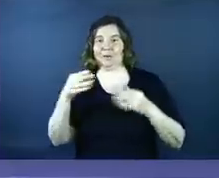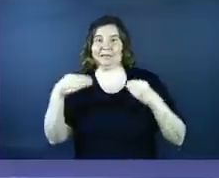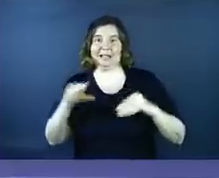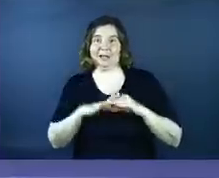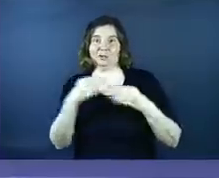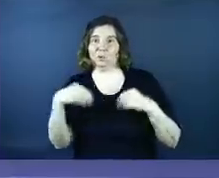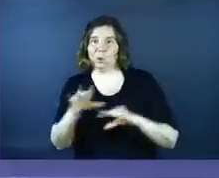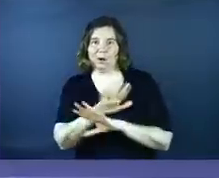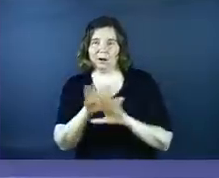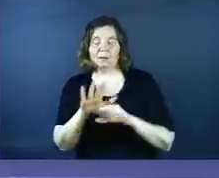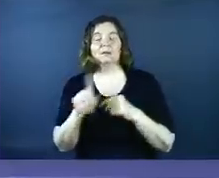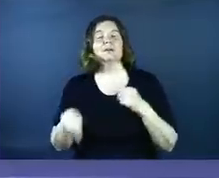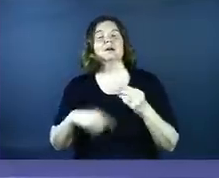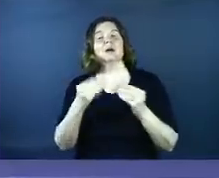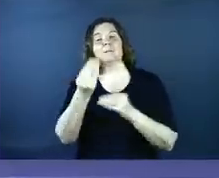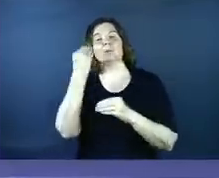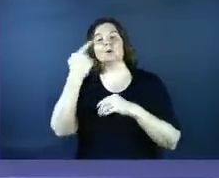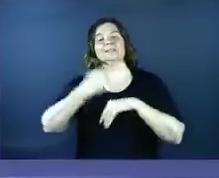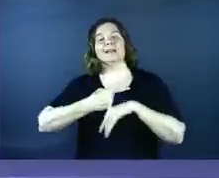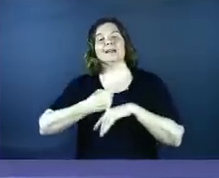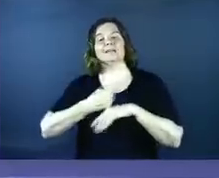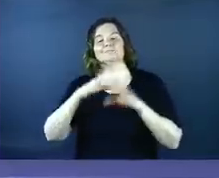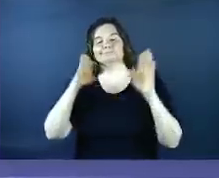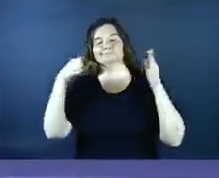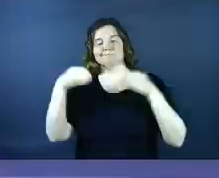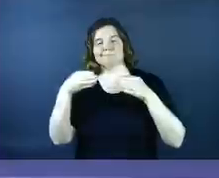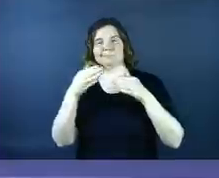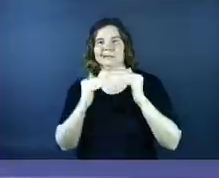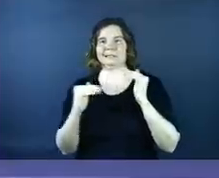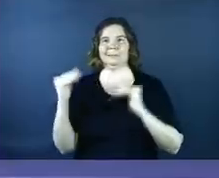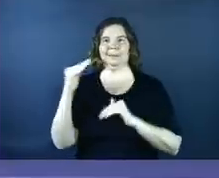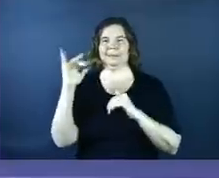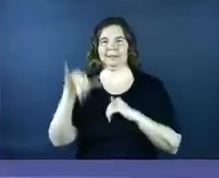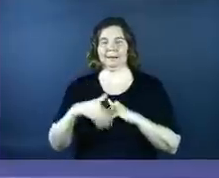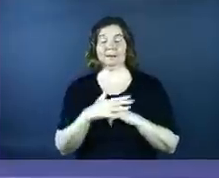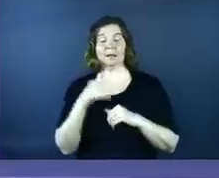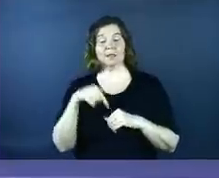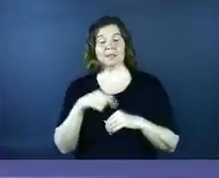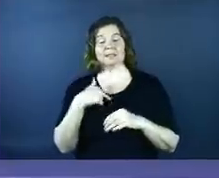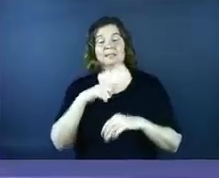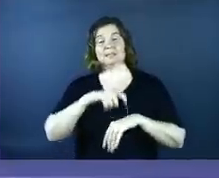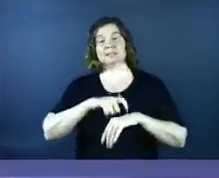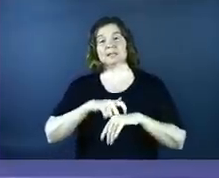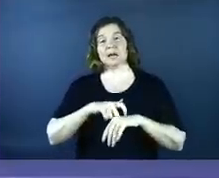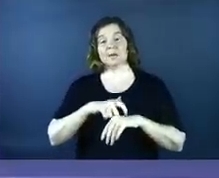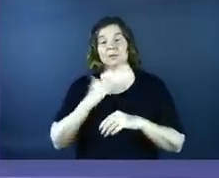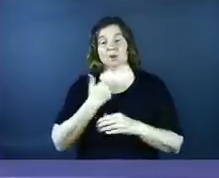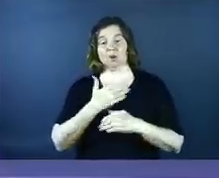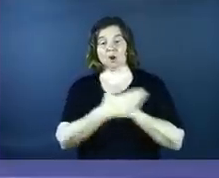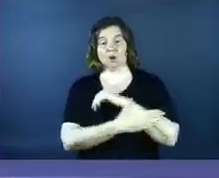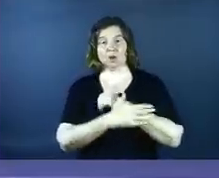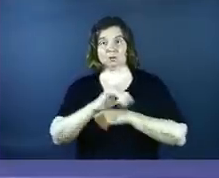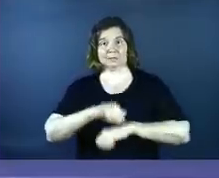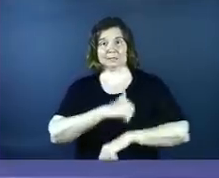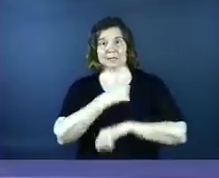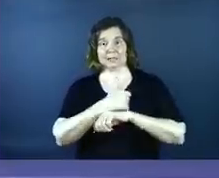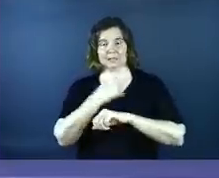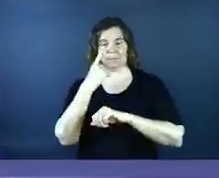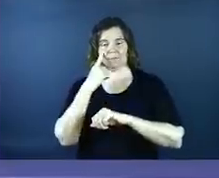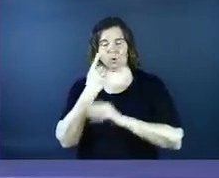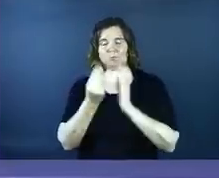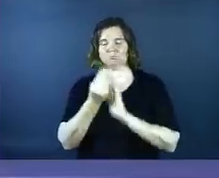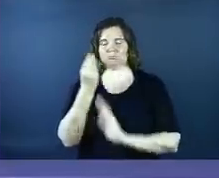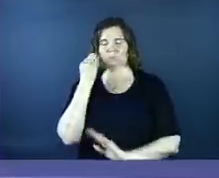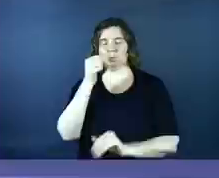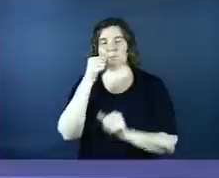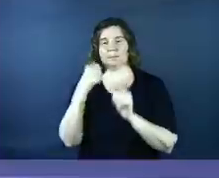at a store. Memorial Day weekend is much bigger than all that. This is the time that our country sets aside for